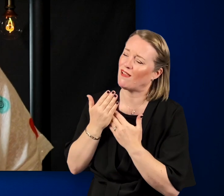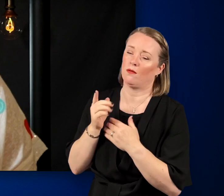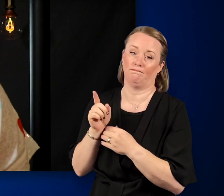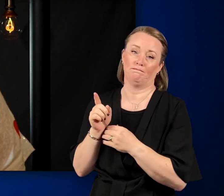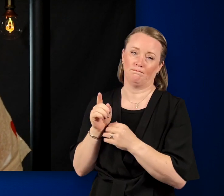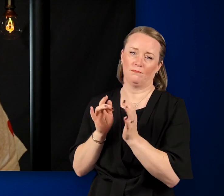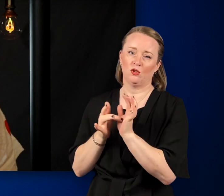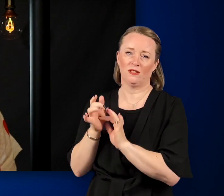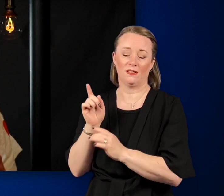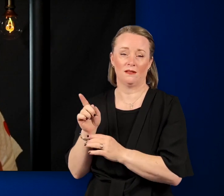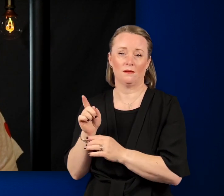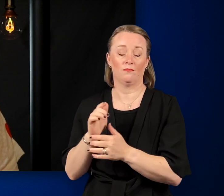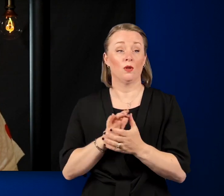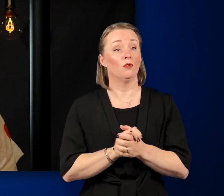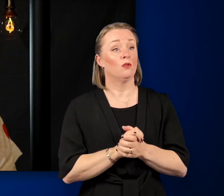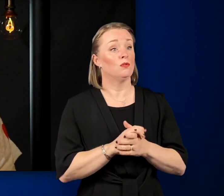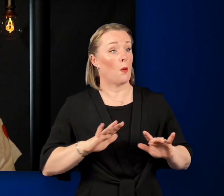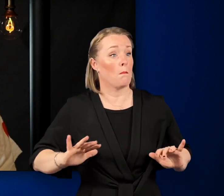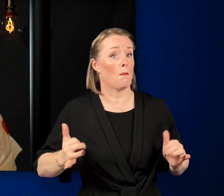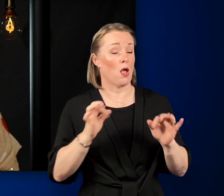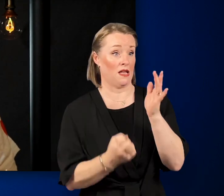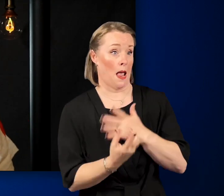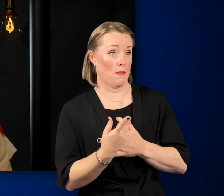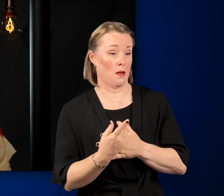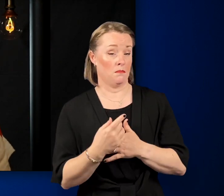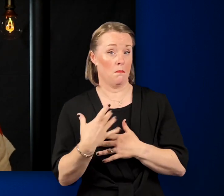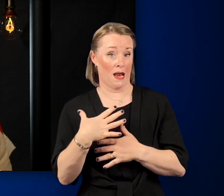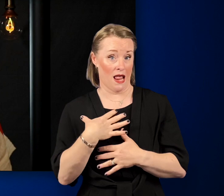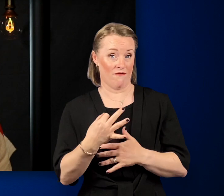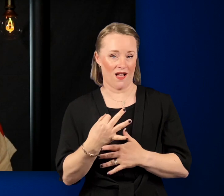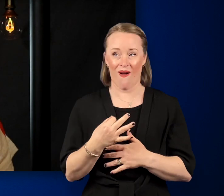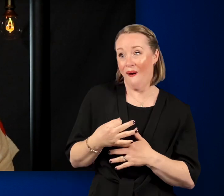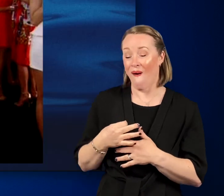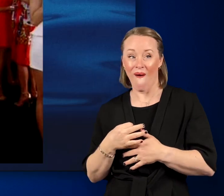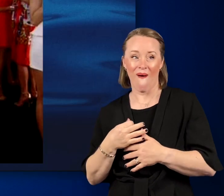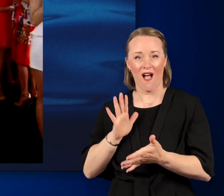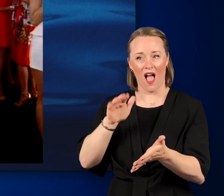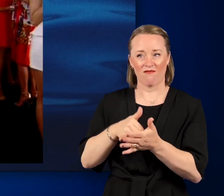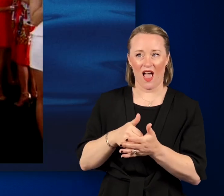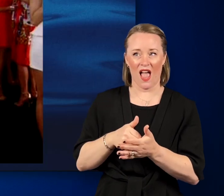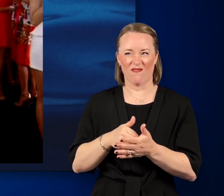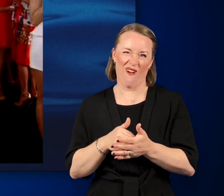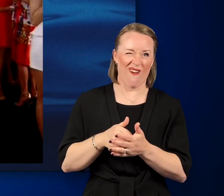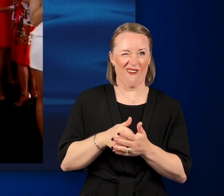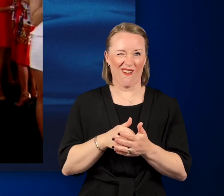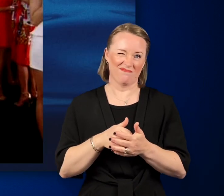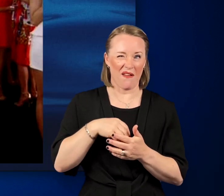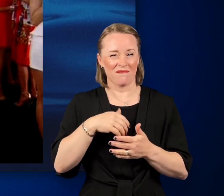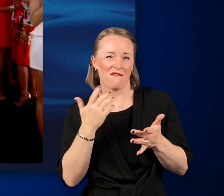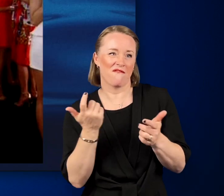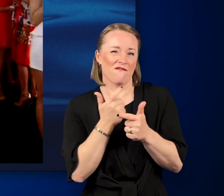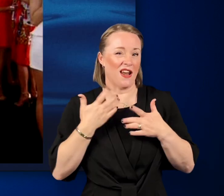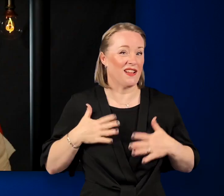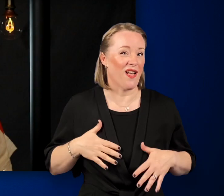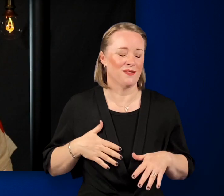Now, when you get invited to a party or a meal, nobody wants to be the only person dressed as a banana. In fact, nobody wants to